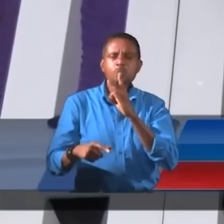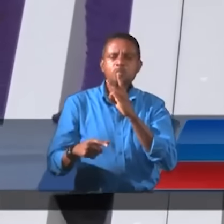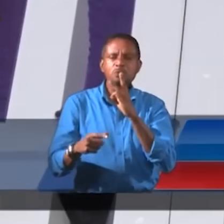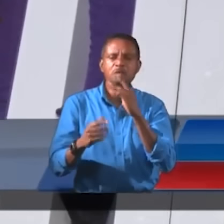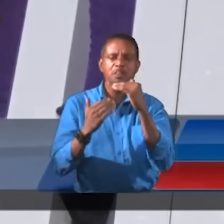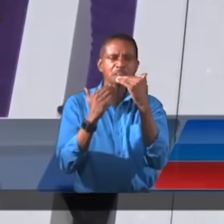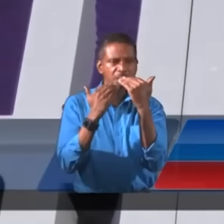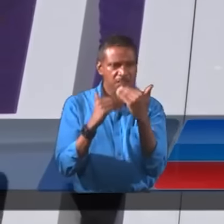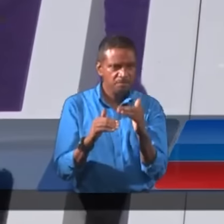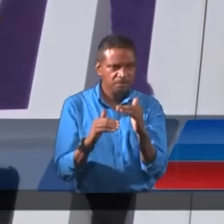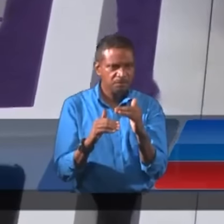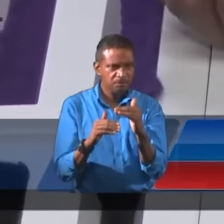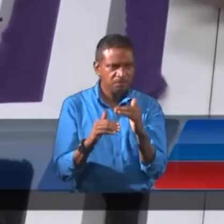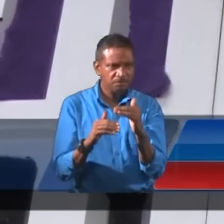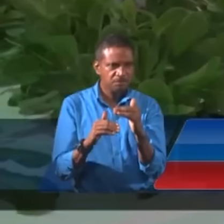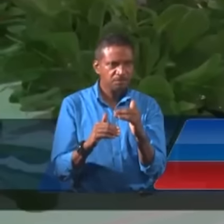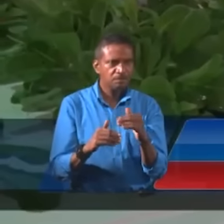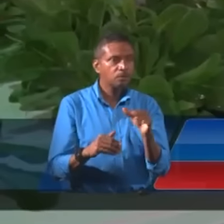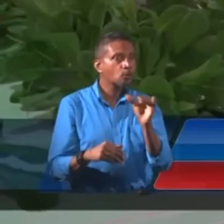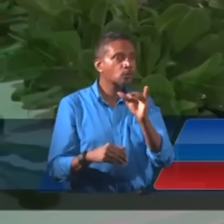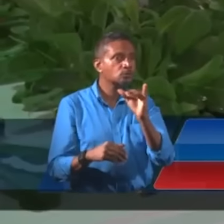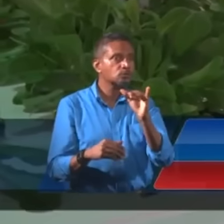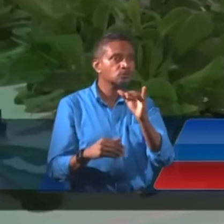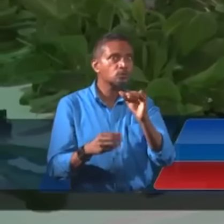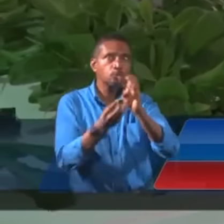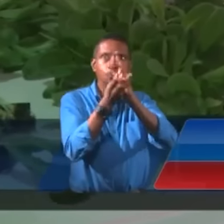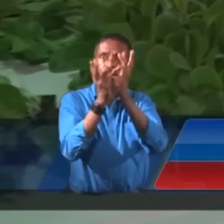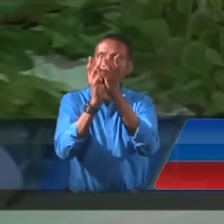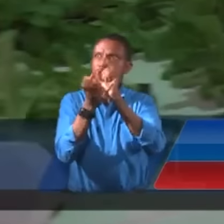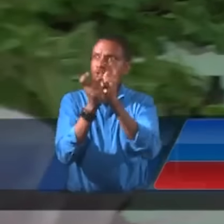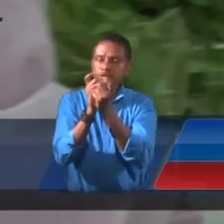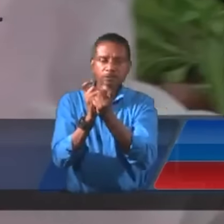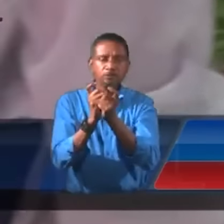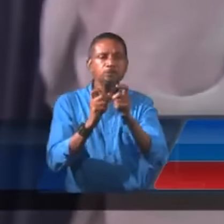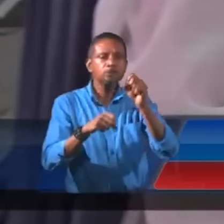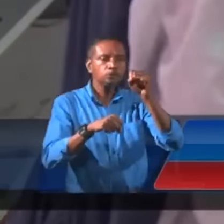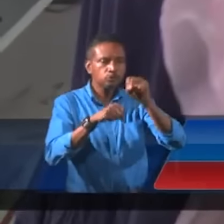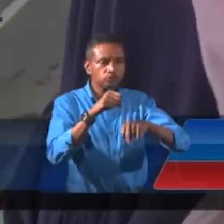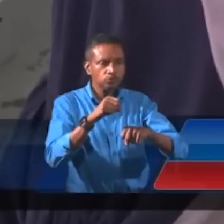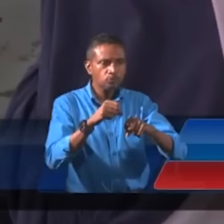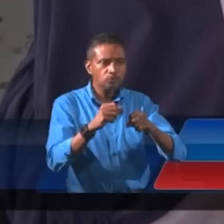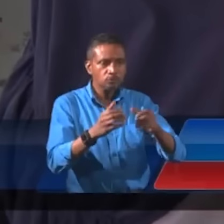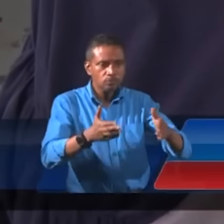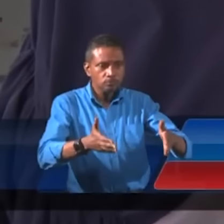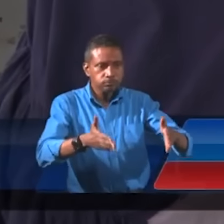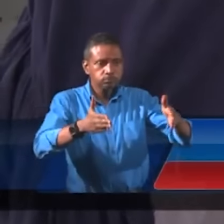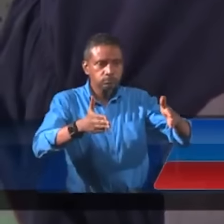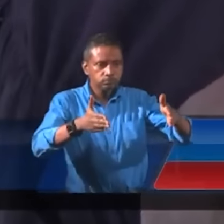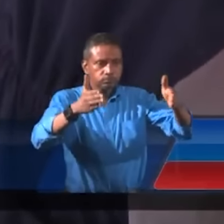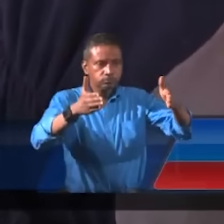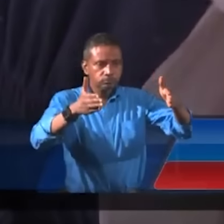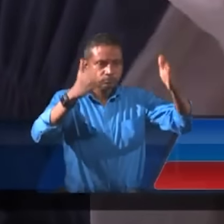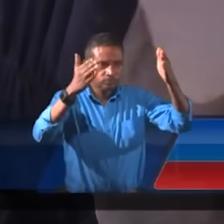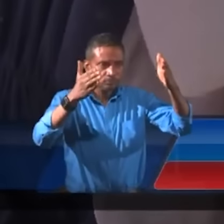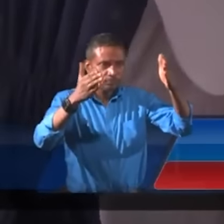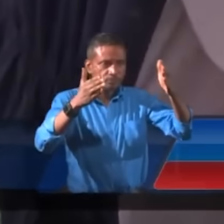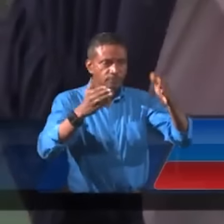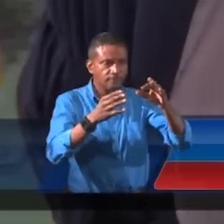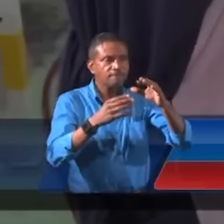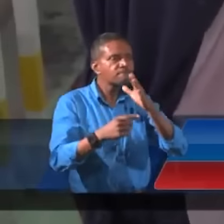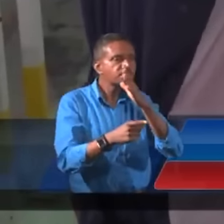the adverse effects of climate change. Thus, vertical farming holds the promise of providing fresh and nutritious